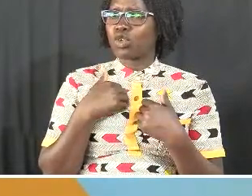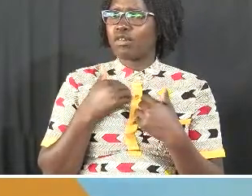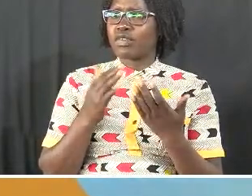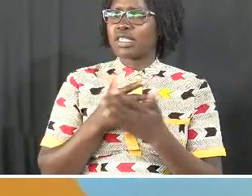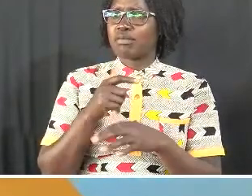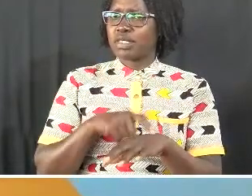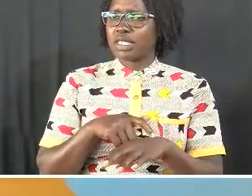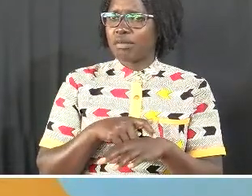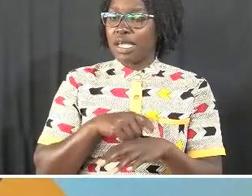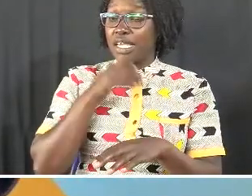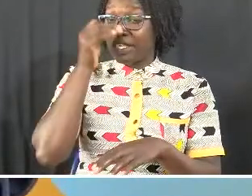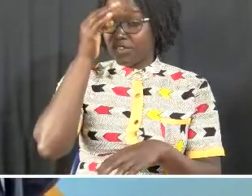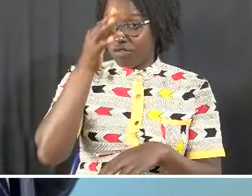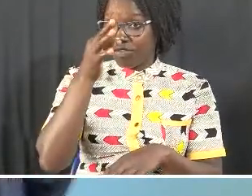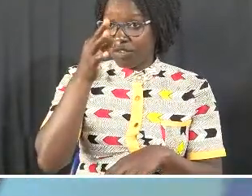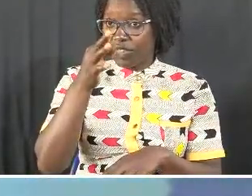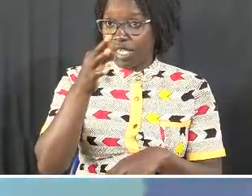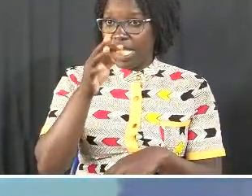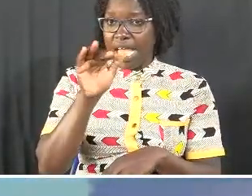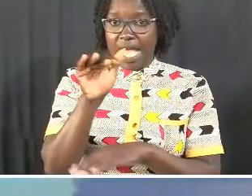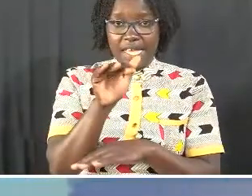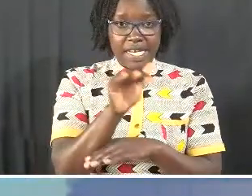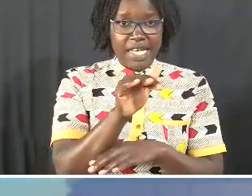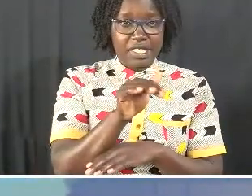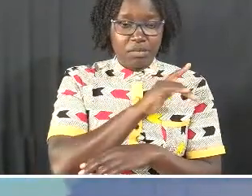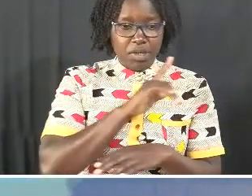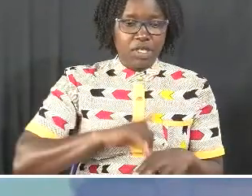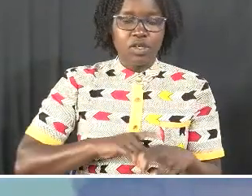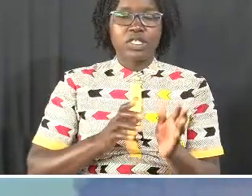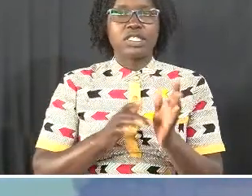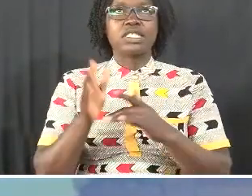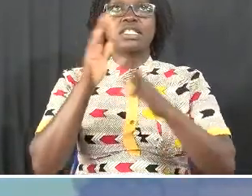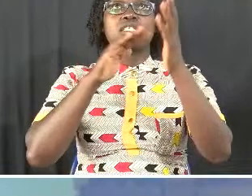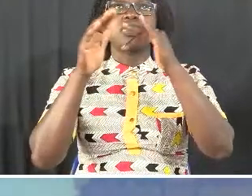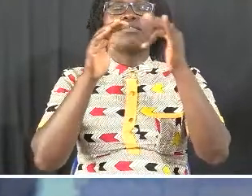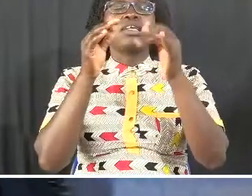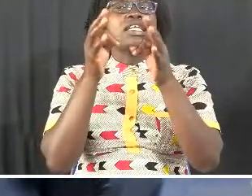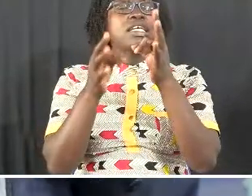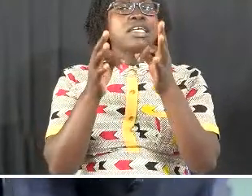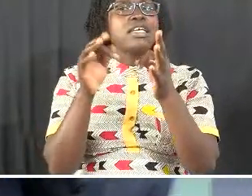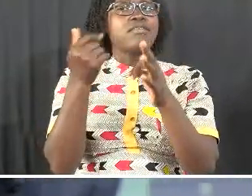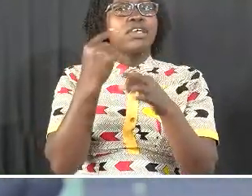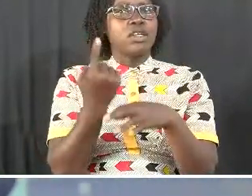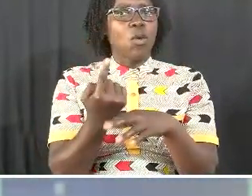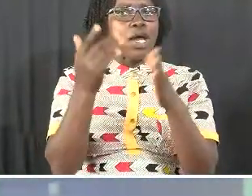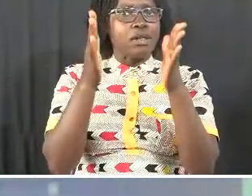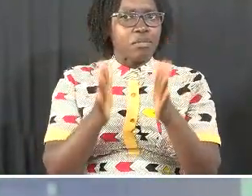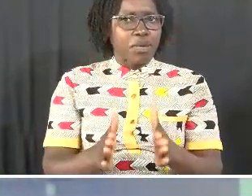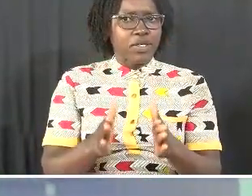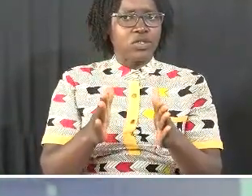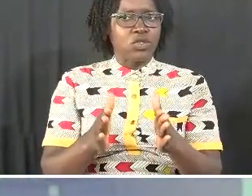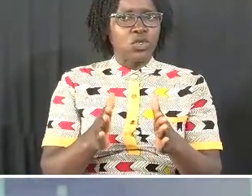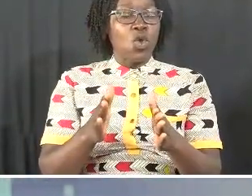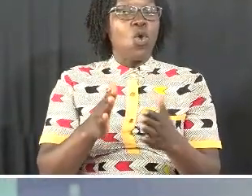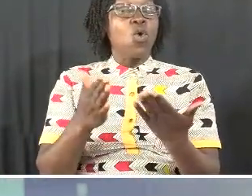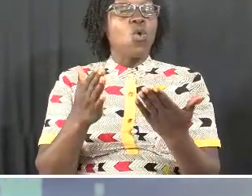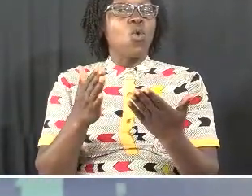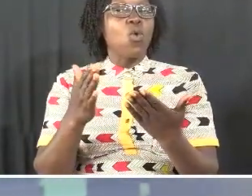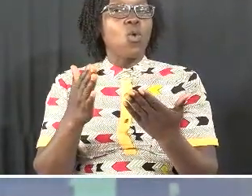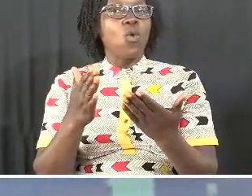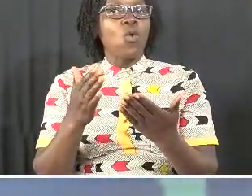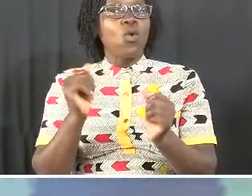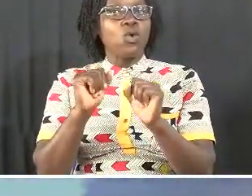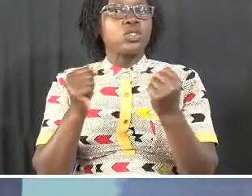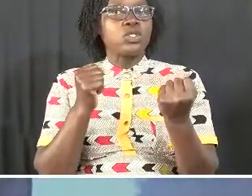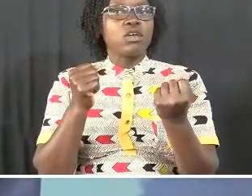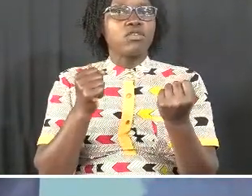time in the future and ask my Lord Jesus in heaven if there is any one person who ever got saved because I